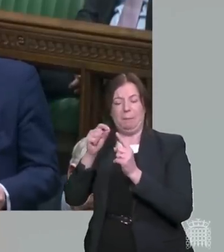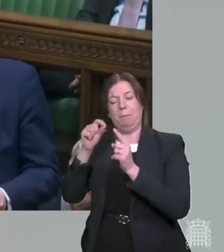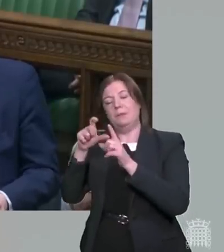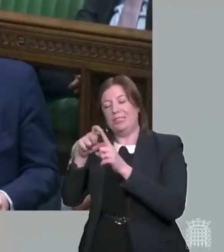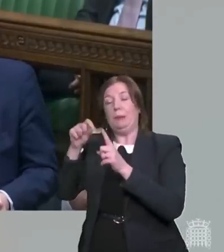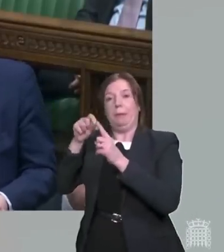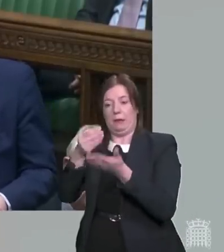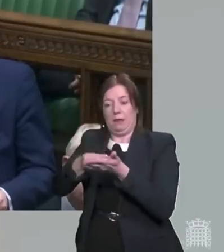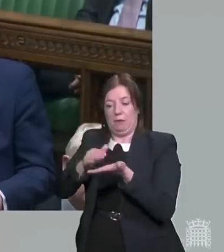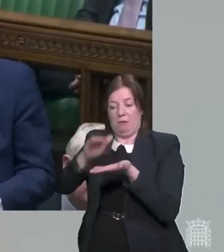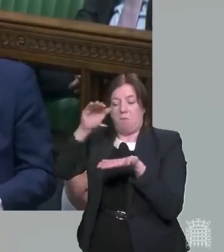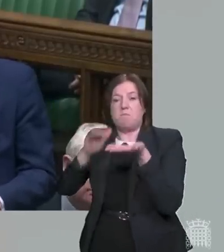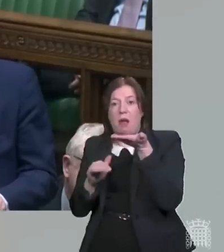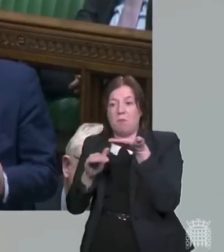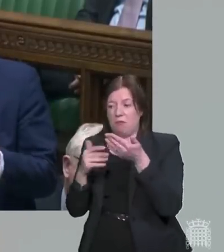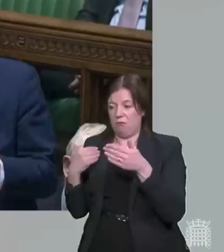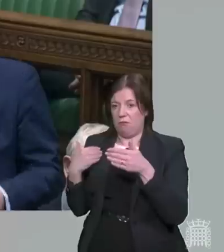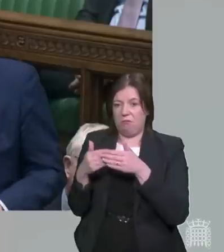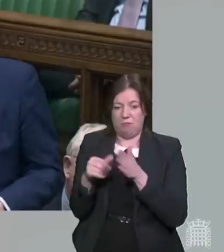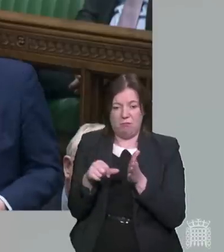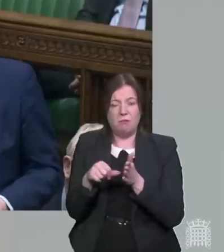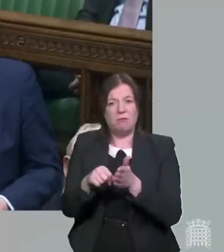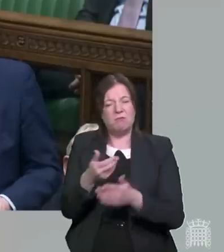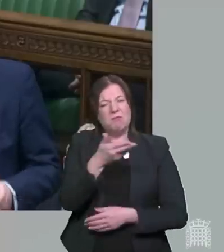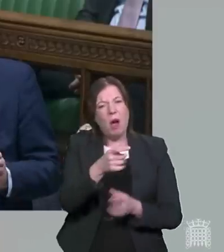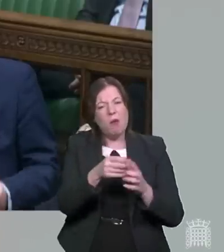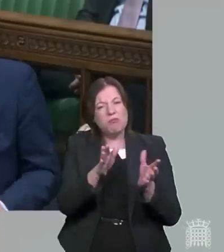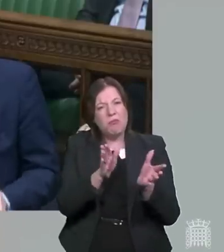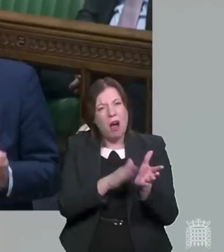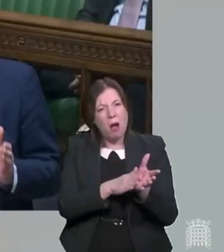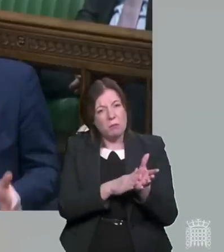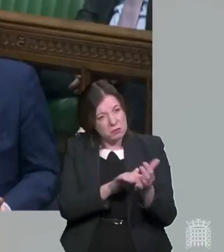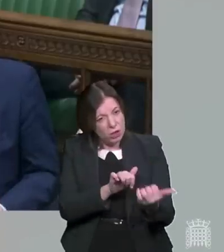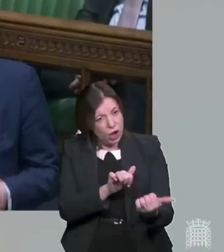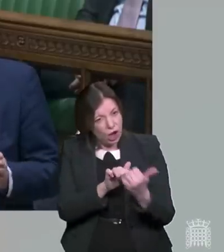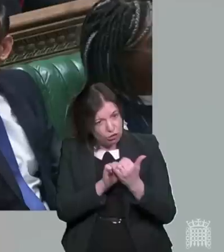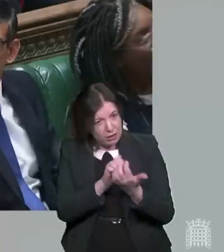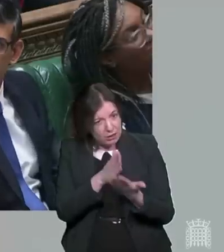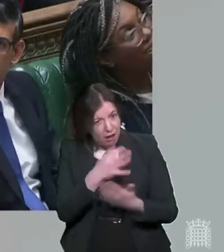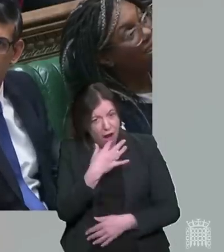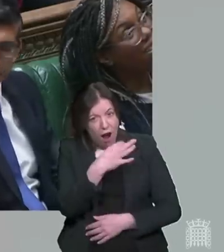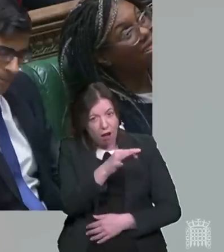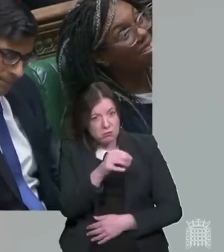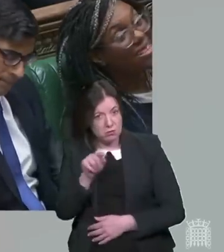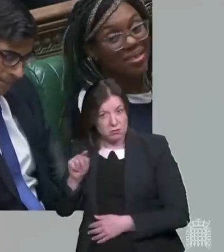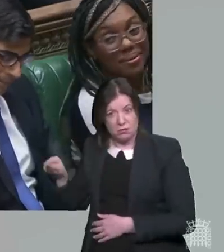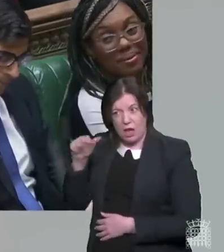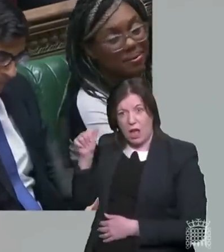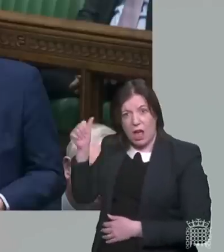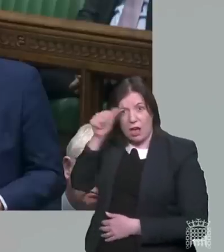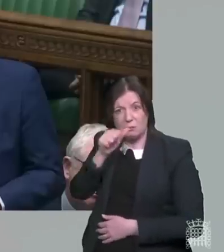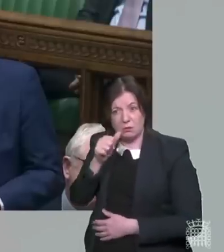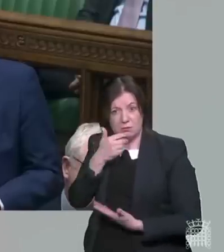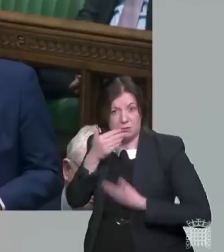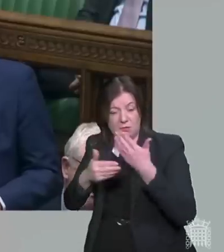only 2/5 of which have already happened. Surely the Prime Minister would agree with me, with the electorate and the experts, that Brexit has